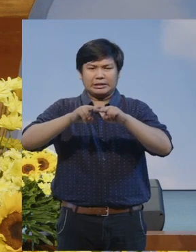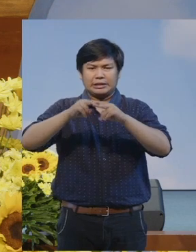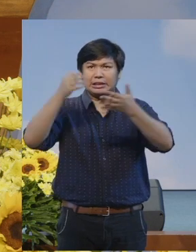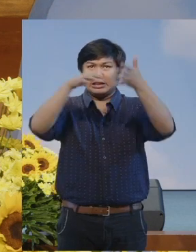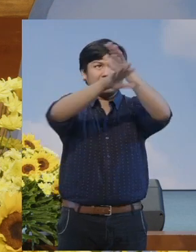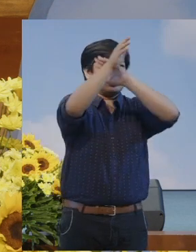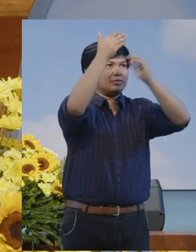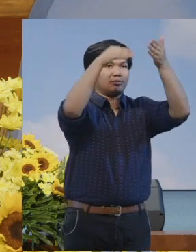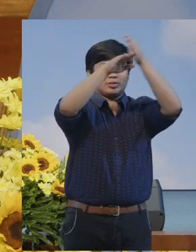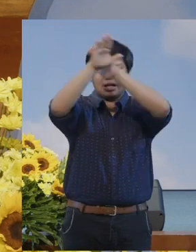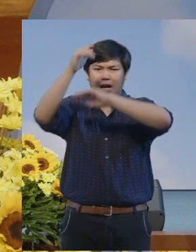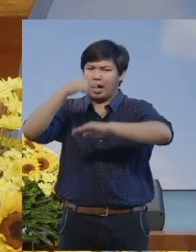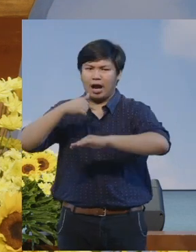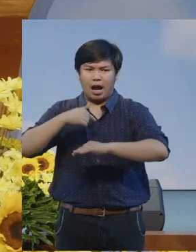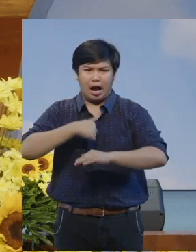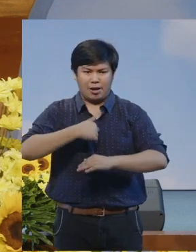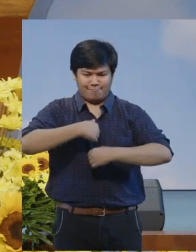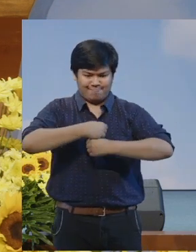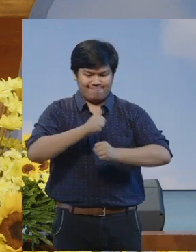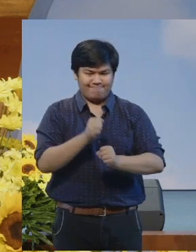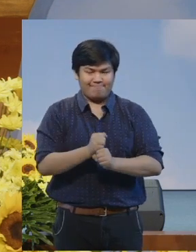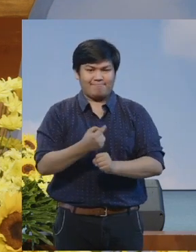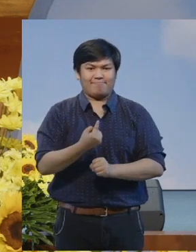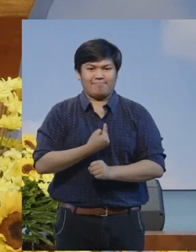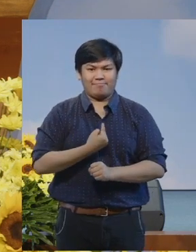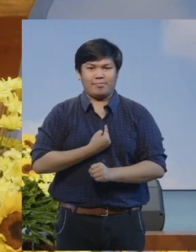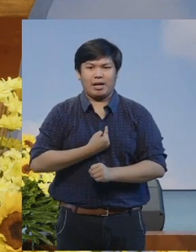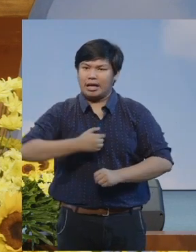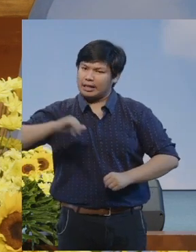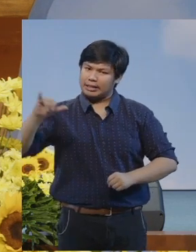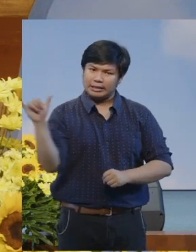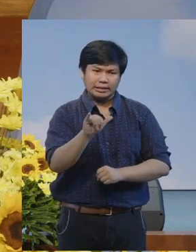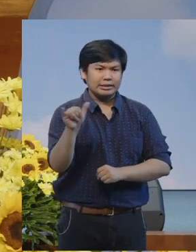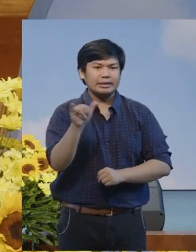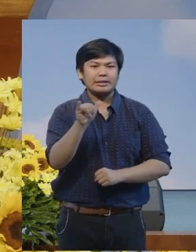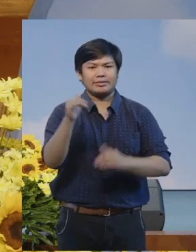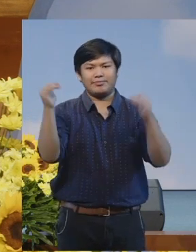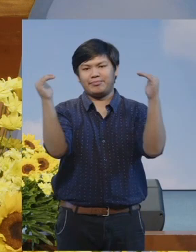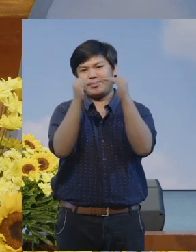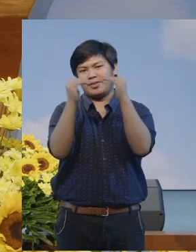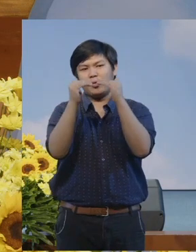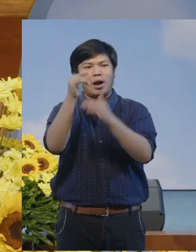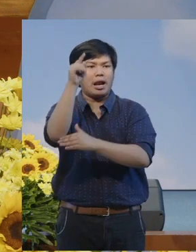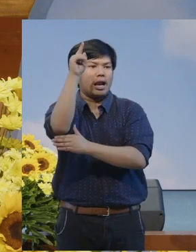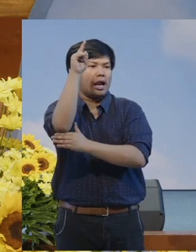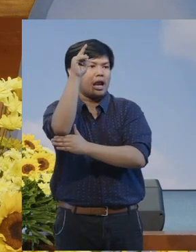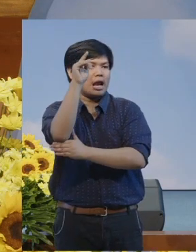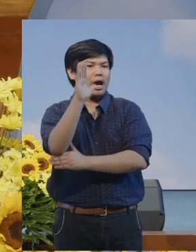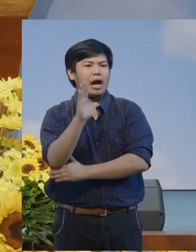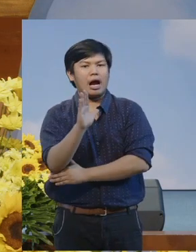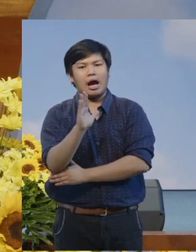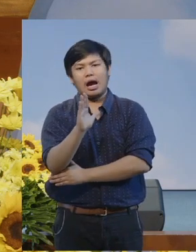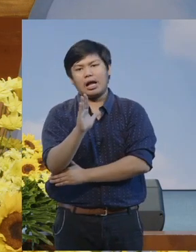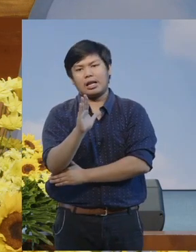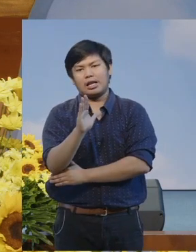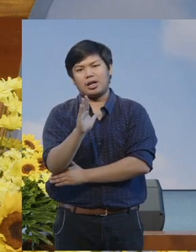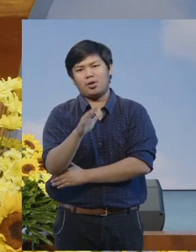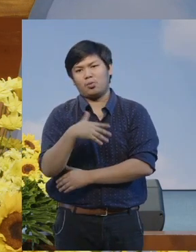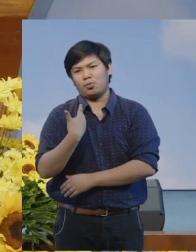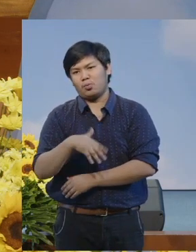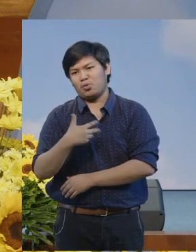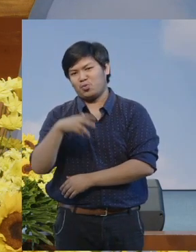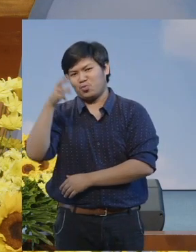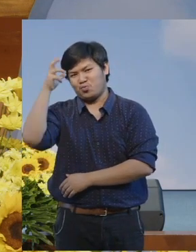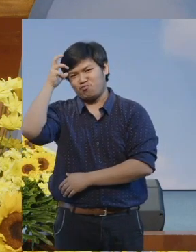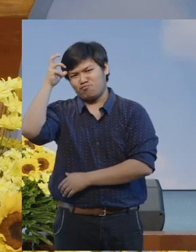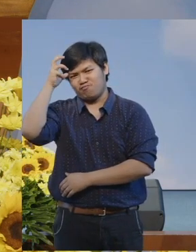clouds. I will make myself like the most high. Yan po